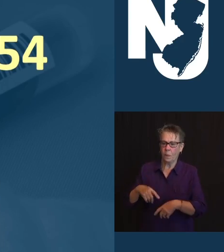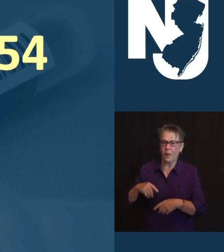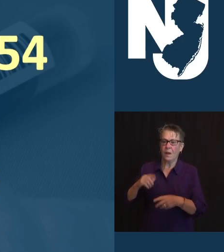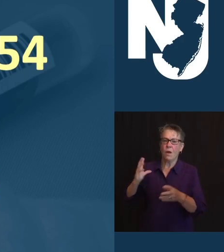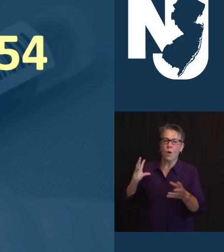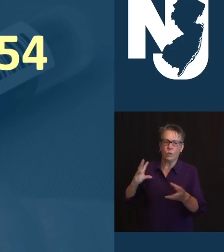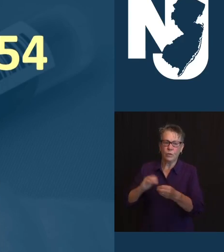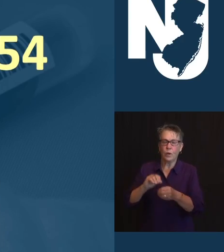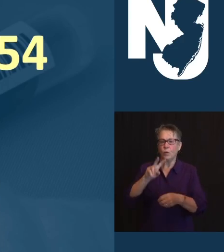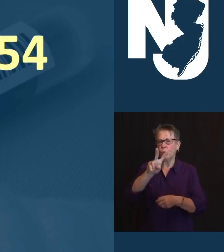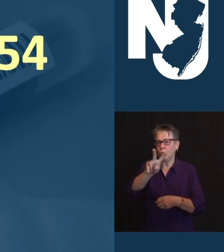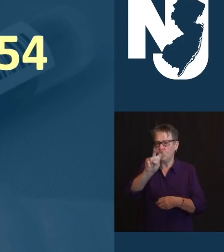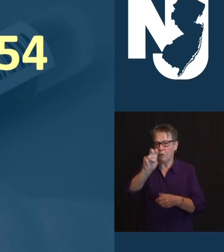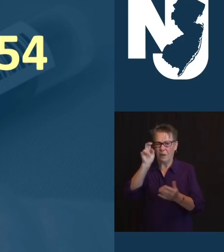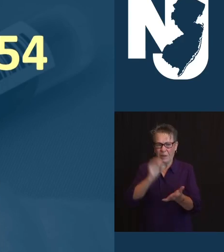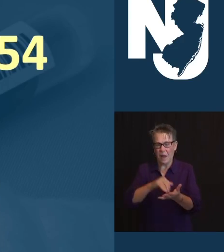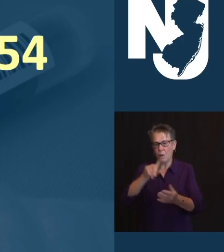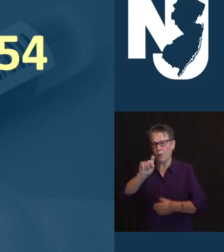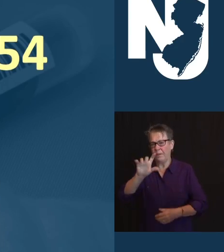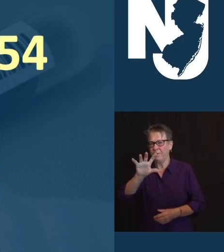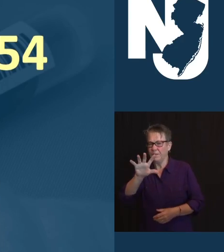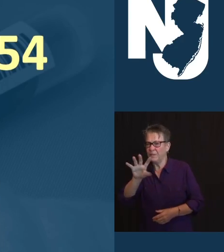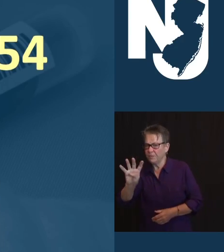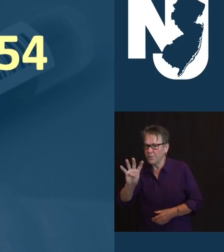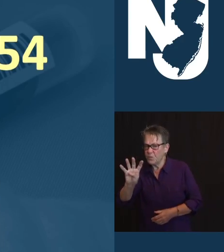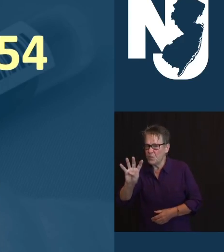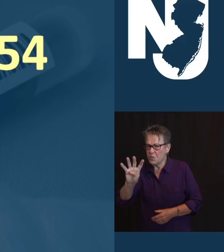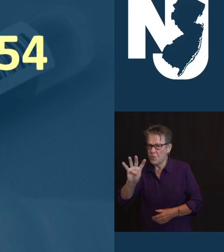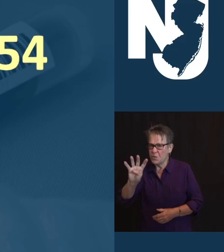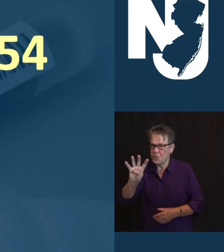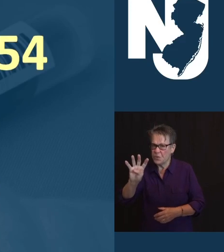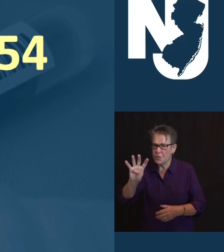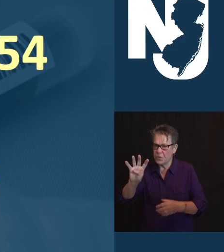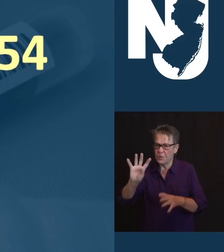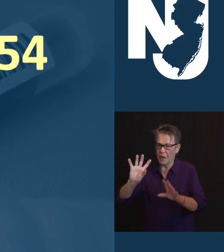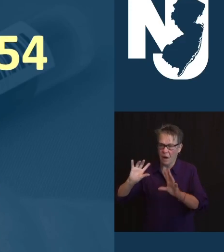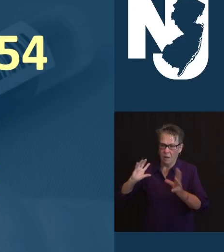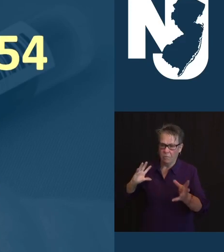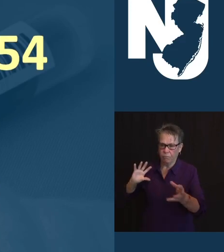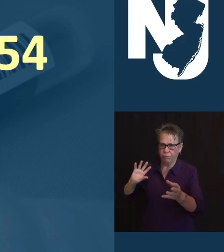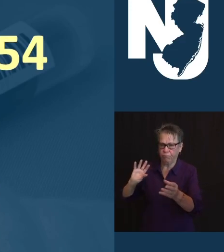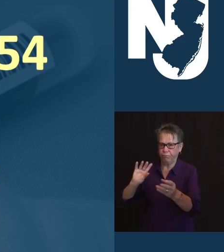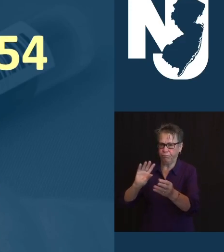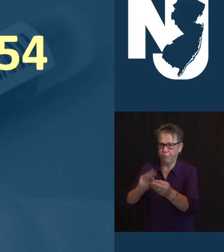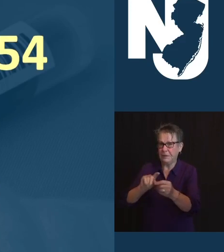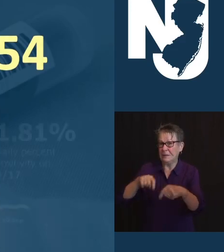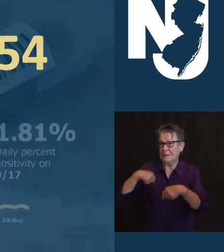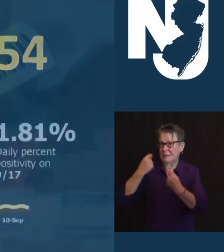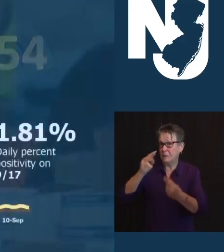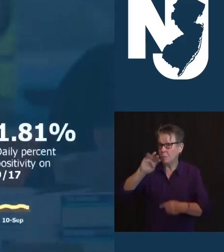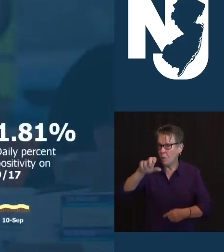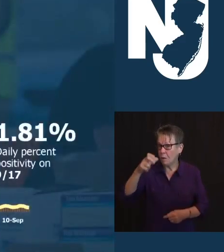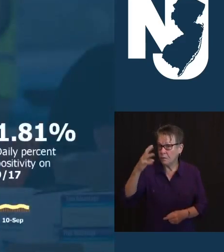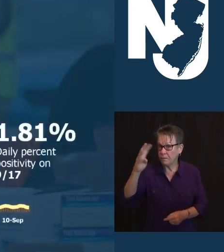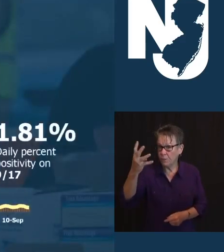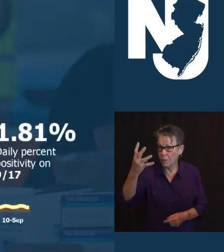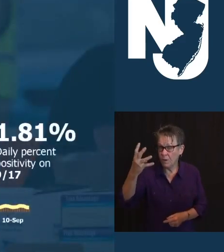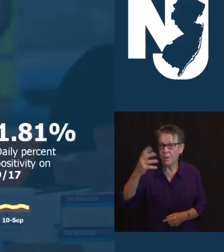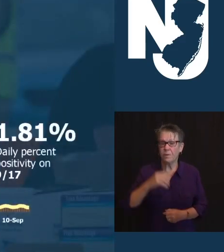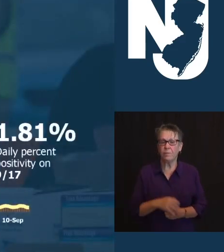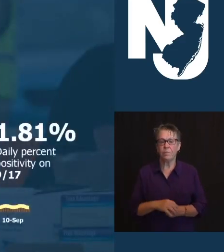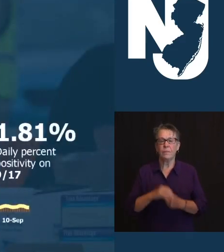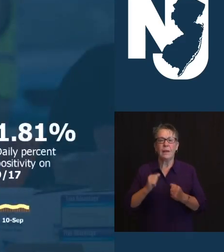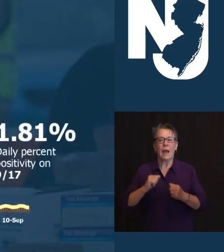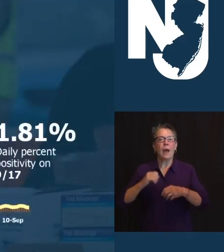200,154 since our first case on March 4th. For the tests recorded on September 17, the positivity